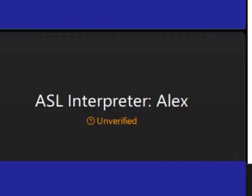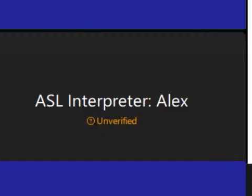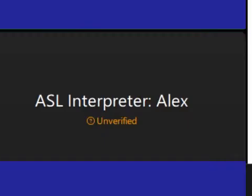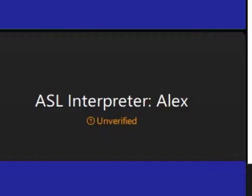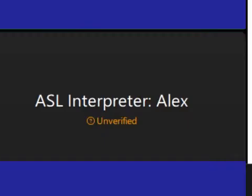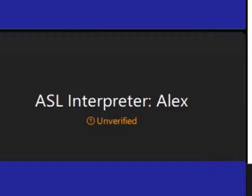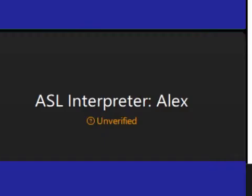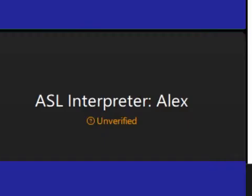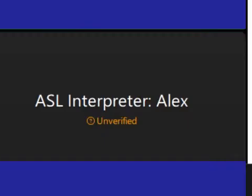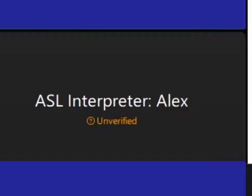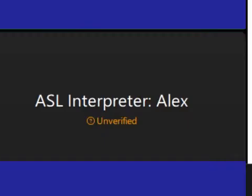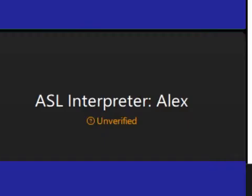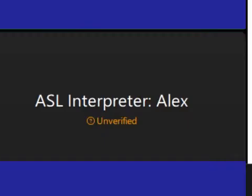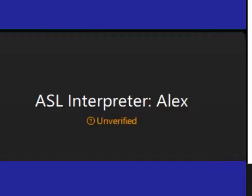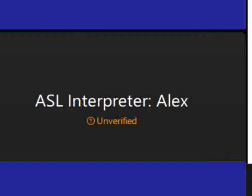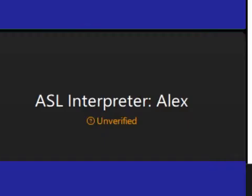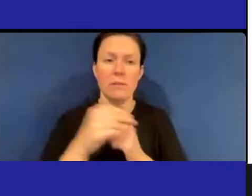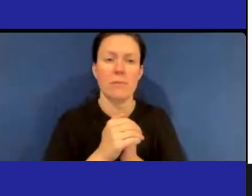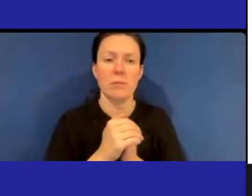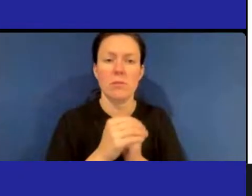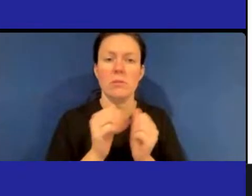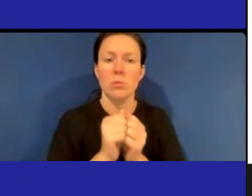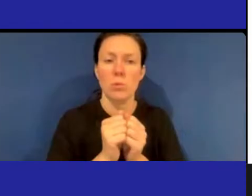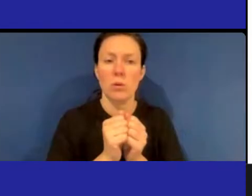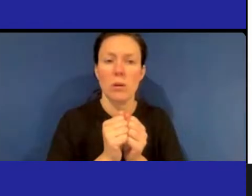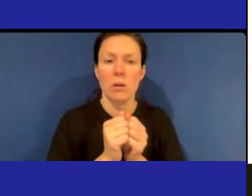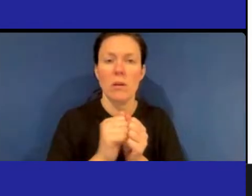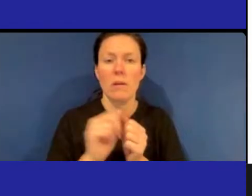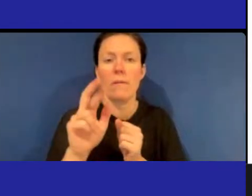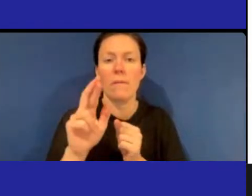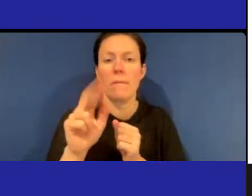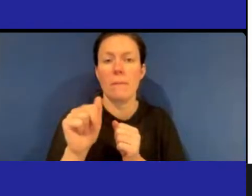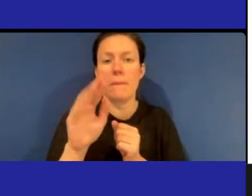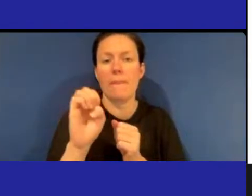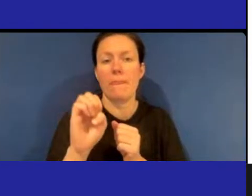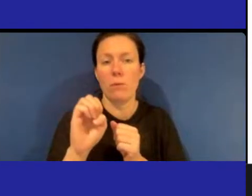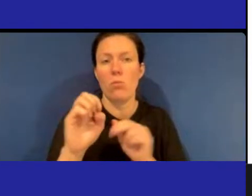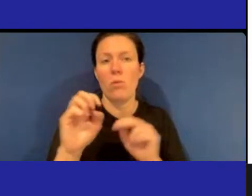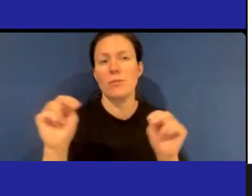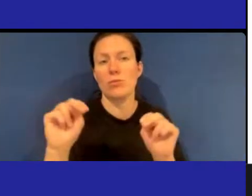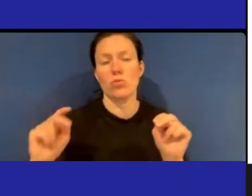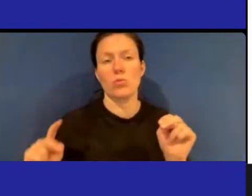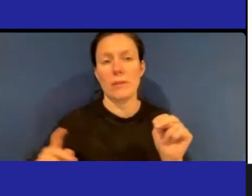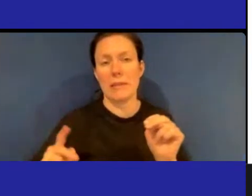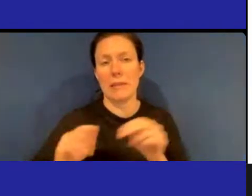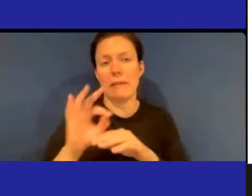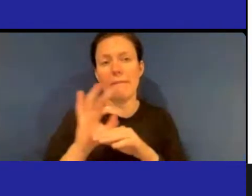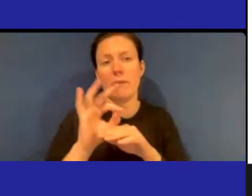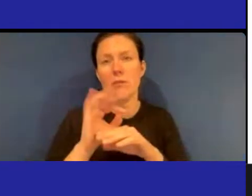hospitals with race-neutral kidney function. Next slide. So in terms of transplant